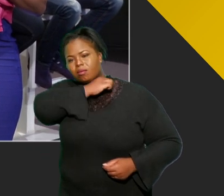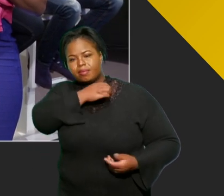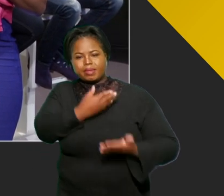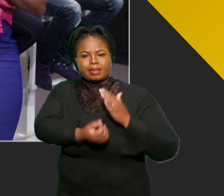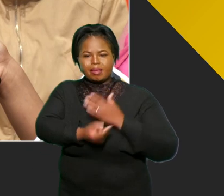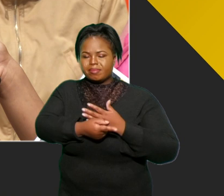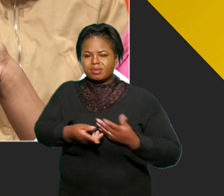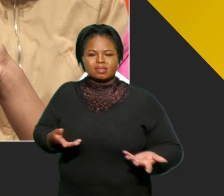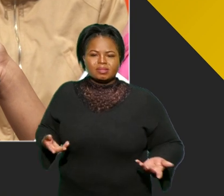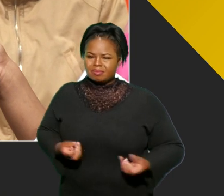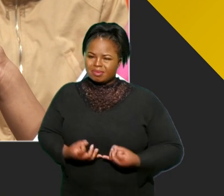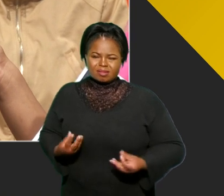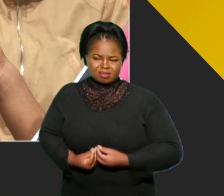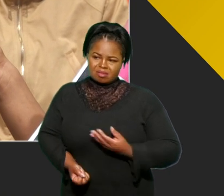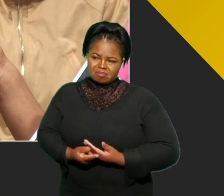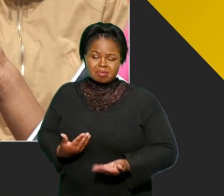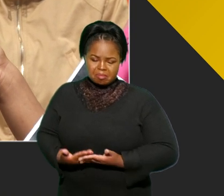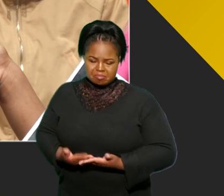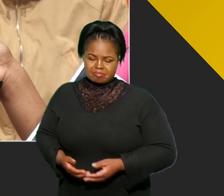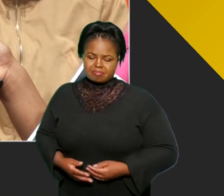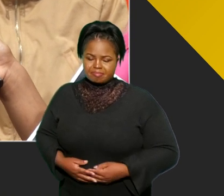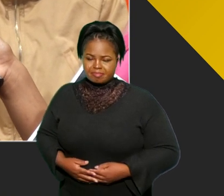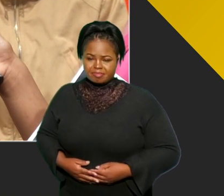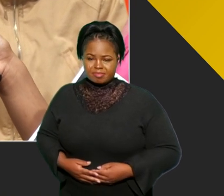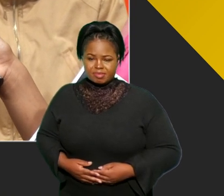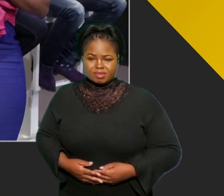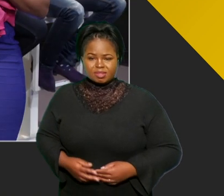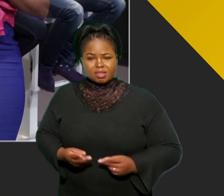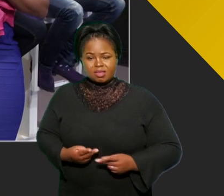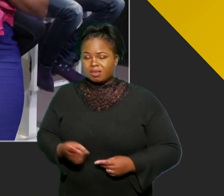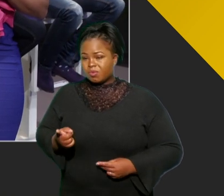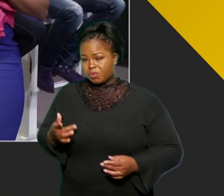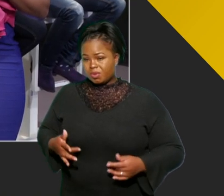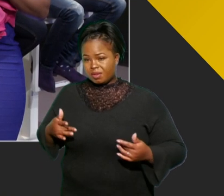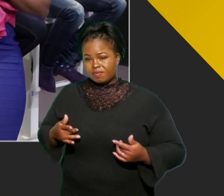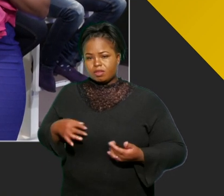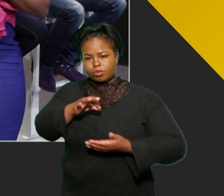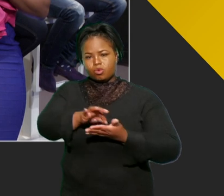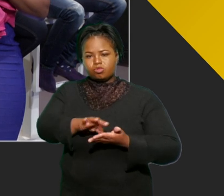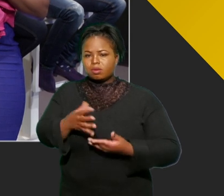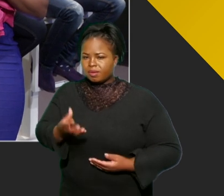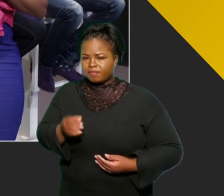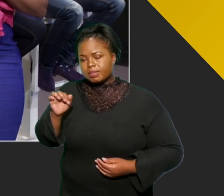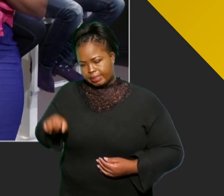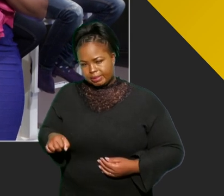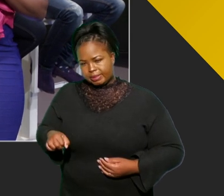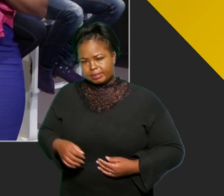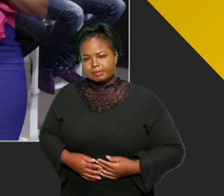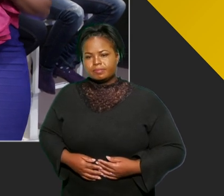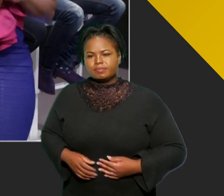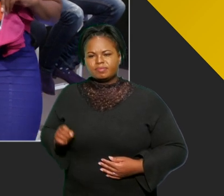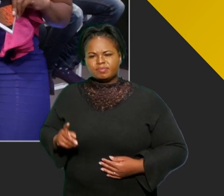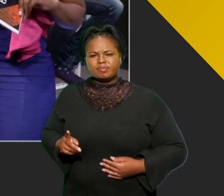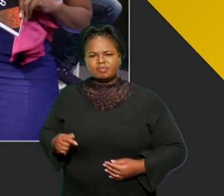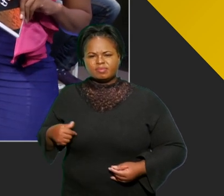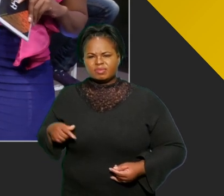o ka iralang dutse baya mo yena ntlalo and then ona le ge mo dulang teng ona le a lease contract yes it then ona le lease contract